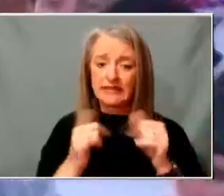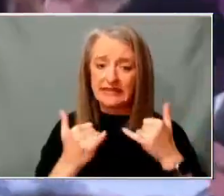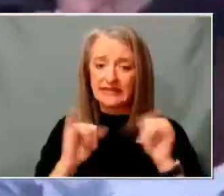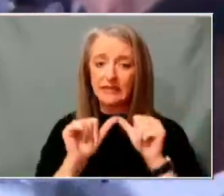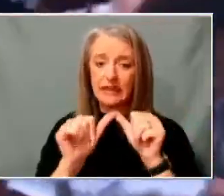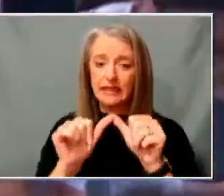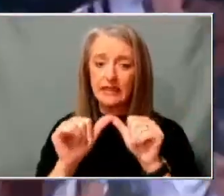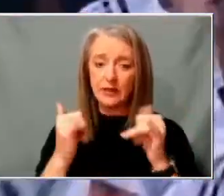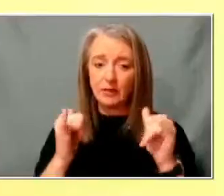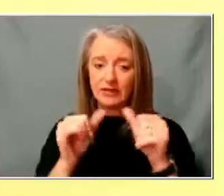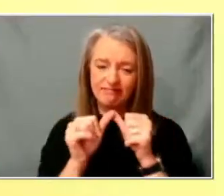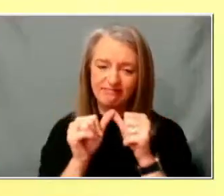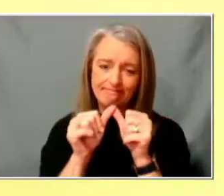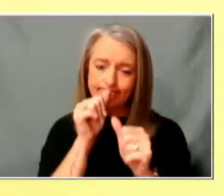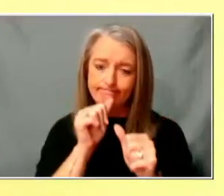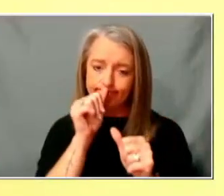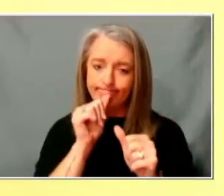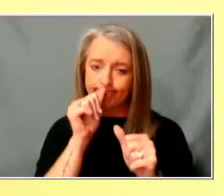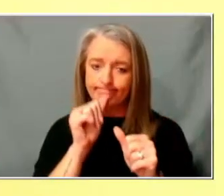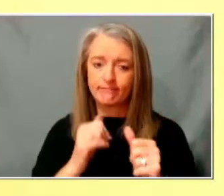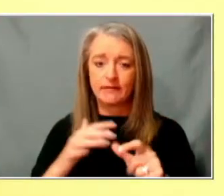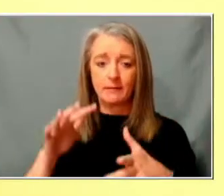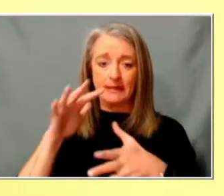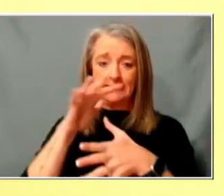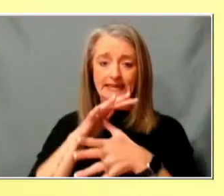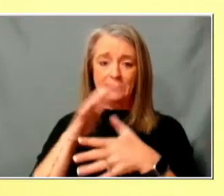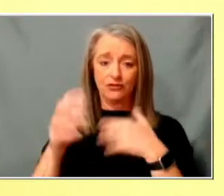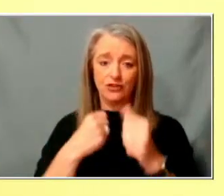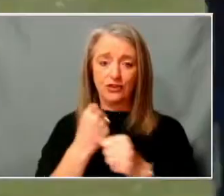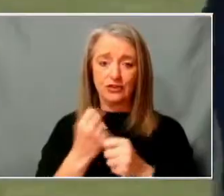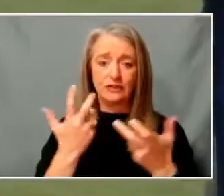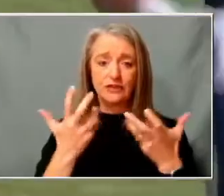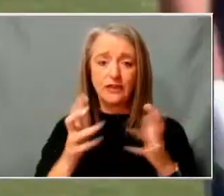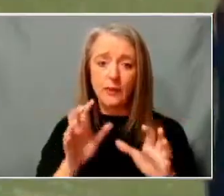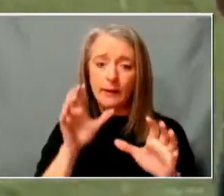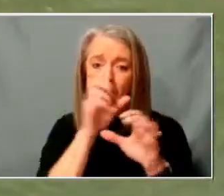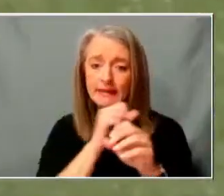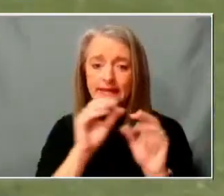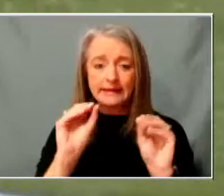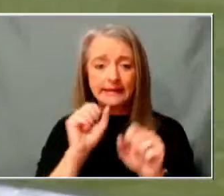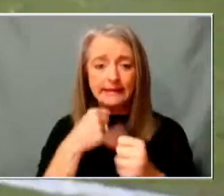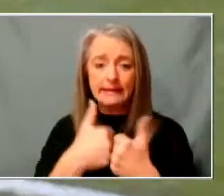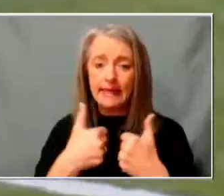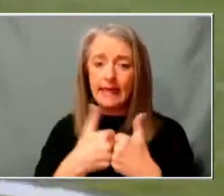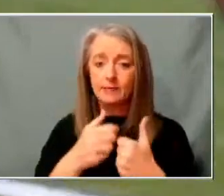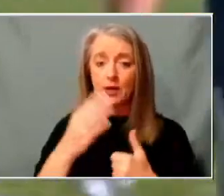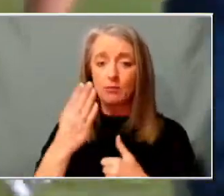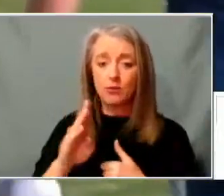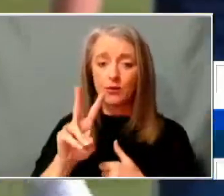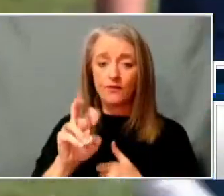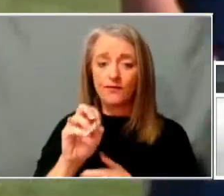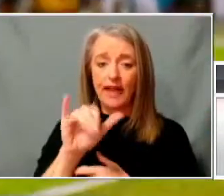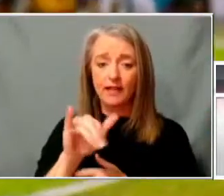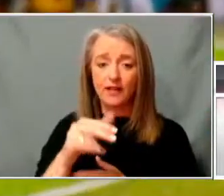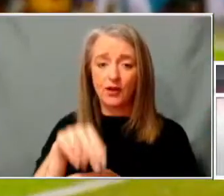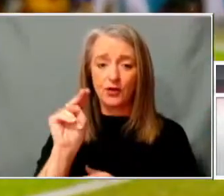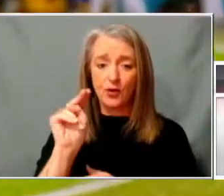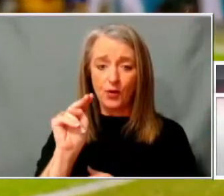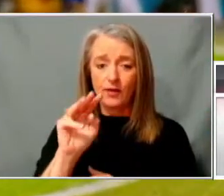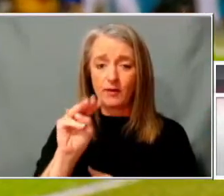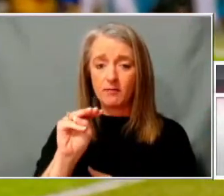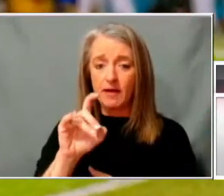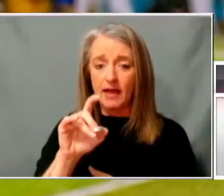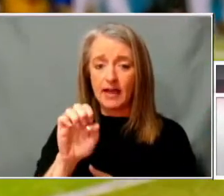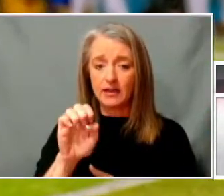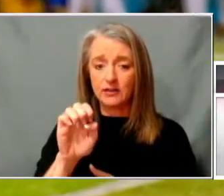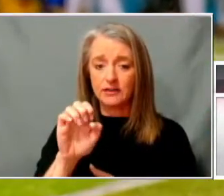as long as he could. It was my senior season. I didn't want to miss no games. Blue Valley North athletic trainer Miles Wilcox was on the